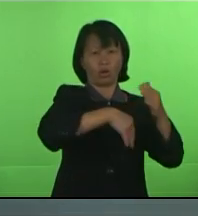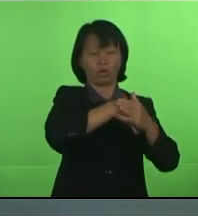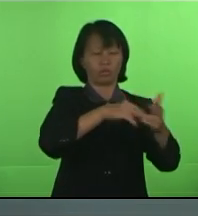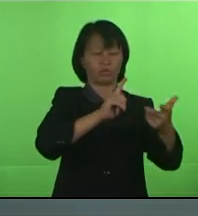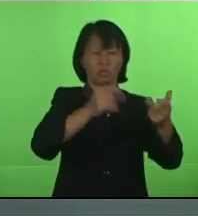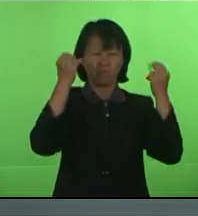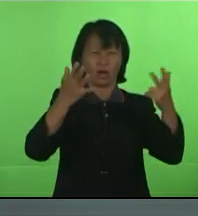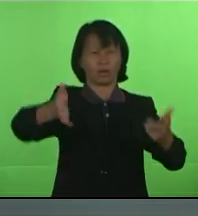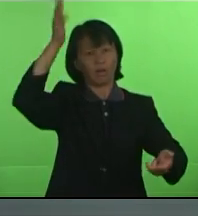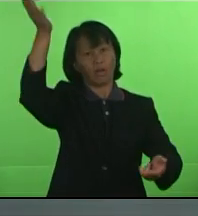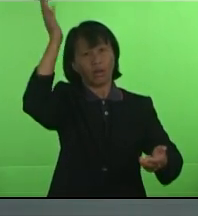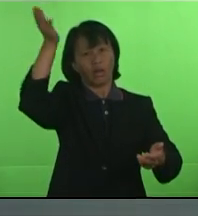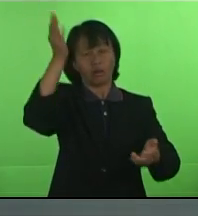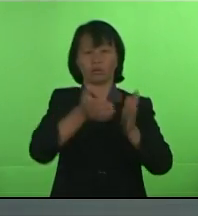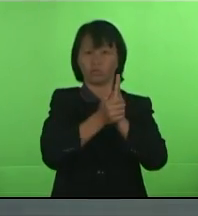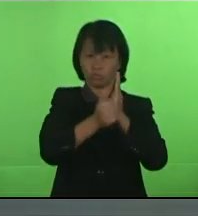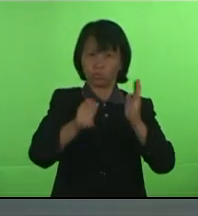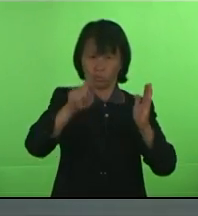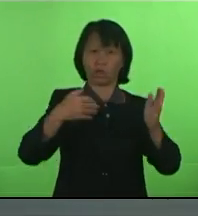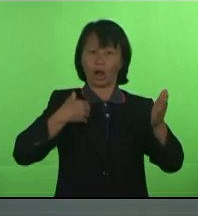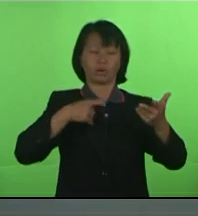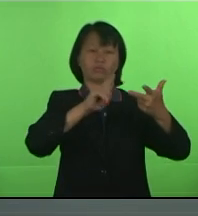presentation. So that skill must be there.